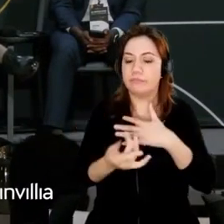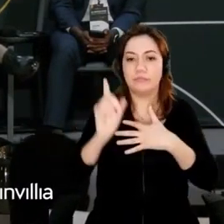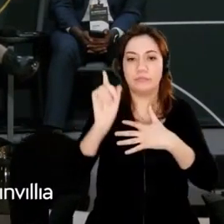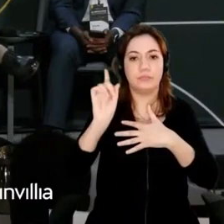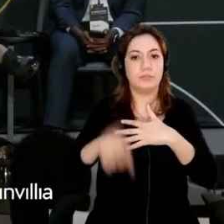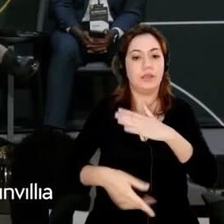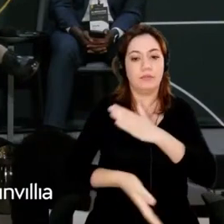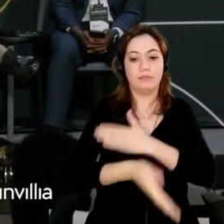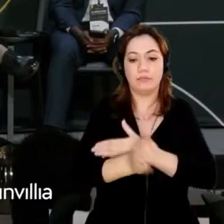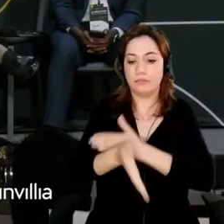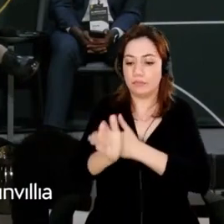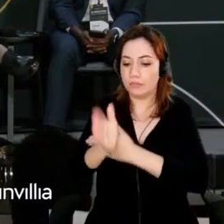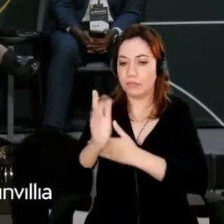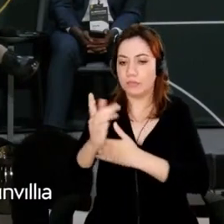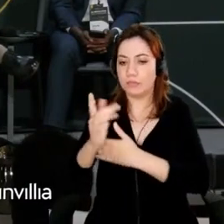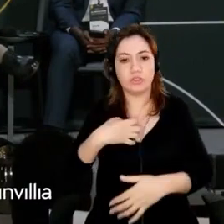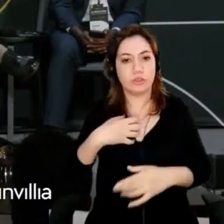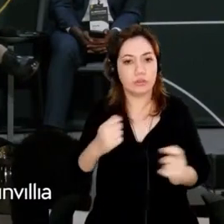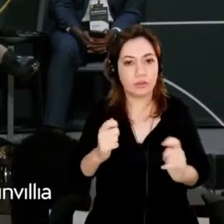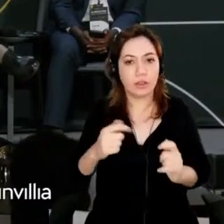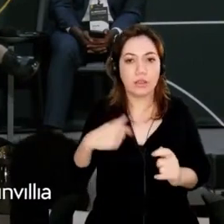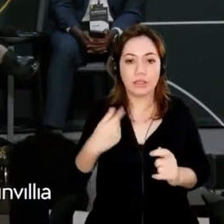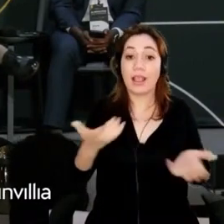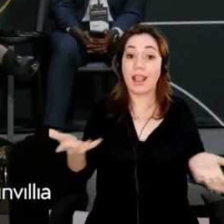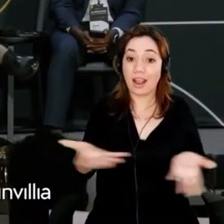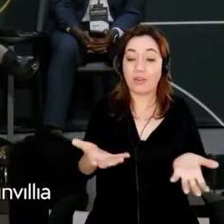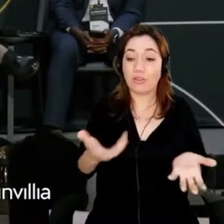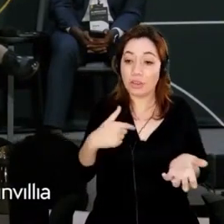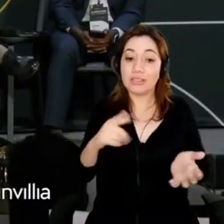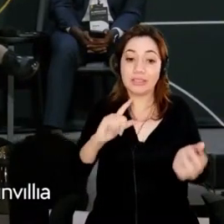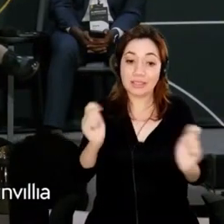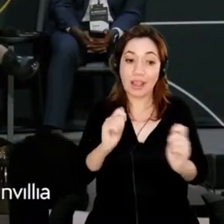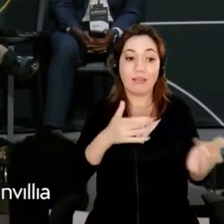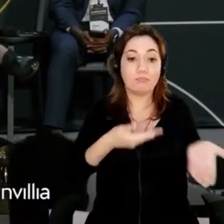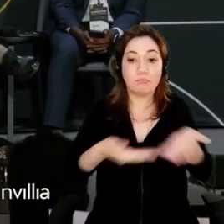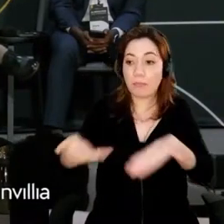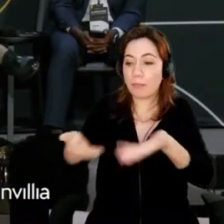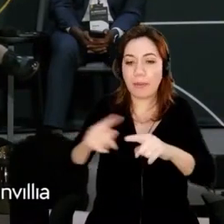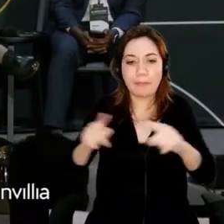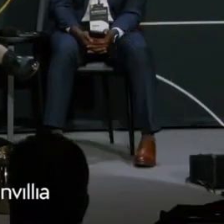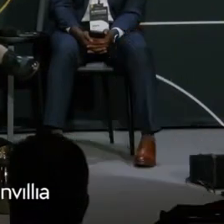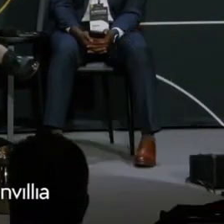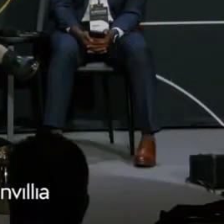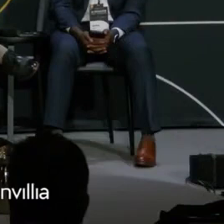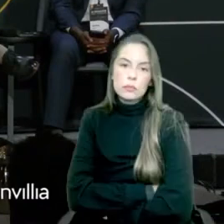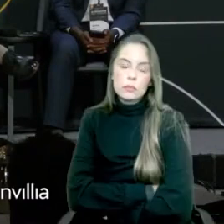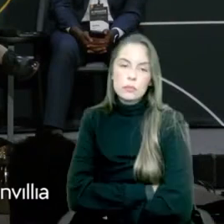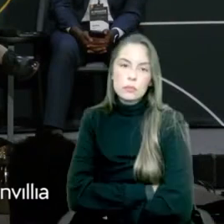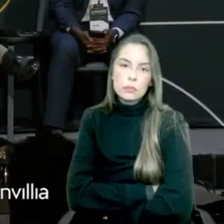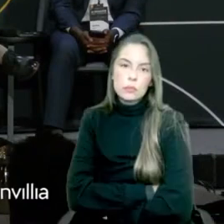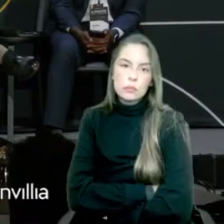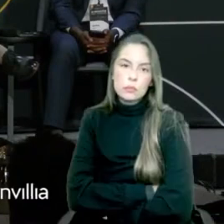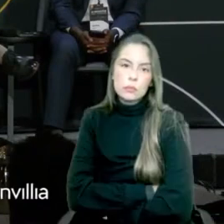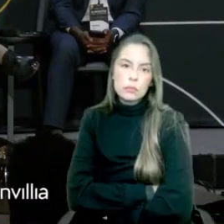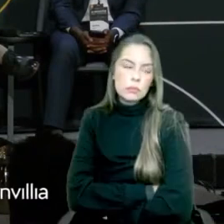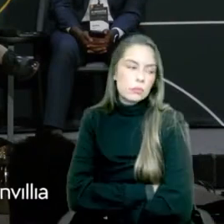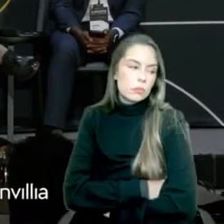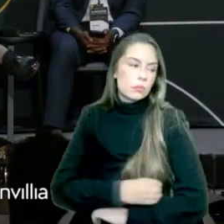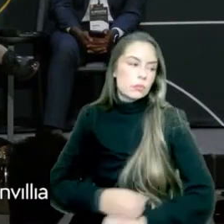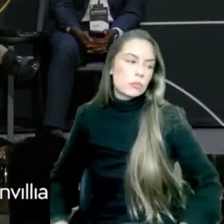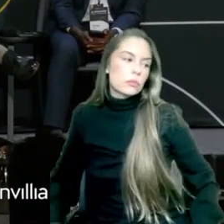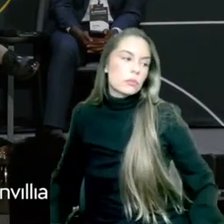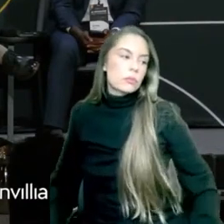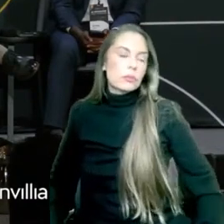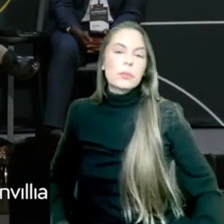been. I am very scared of situations where we are consuming